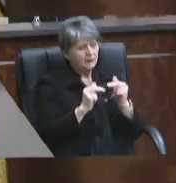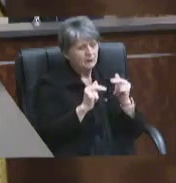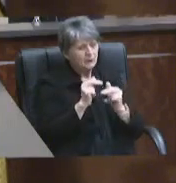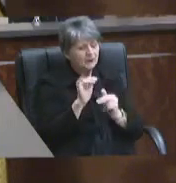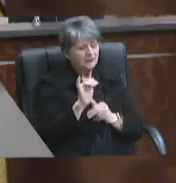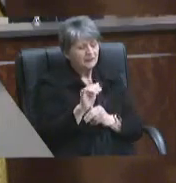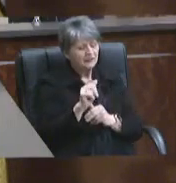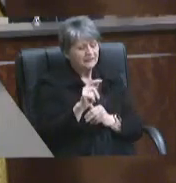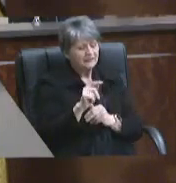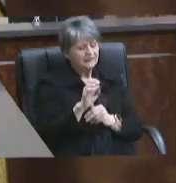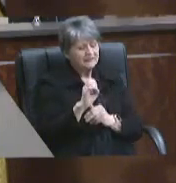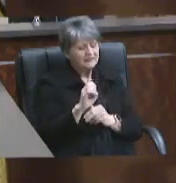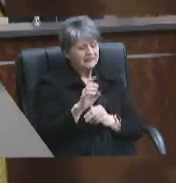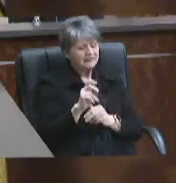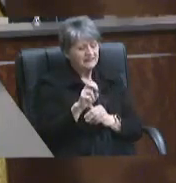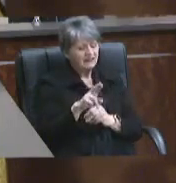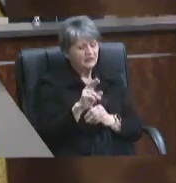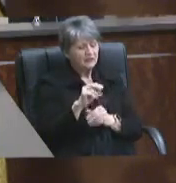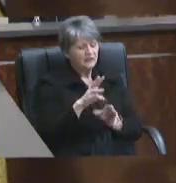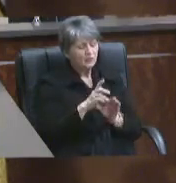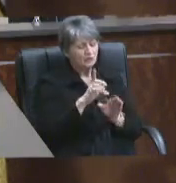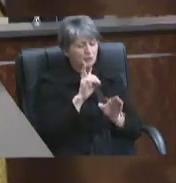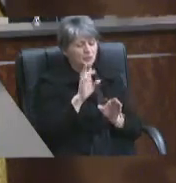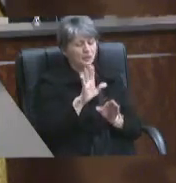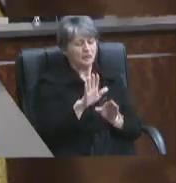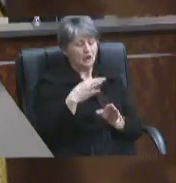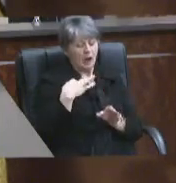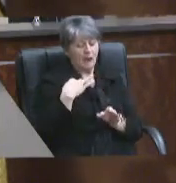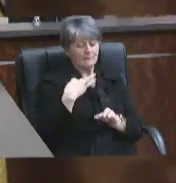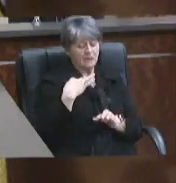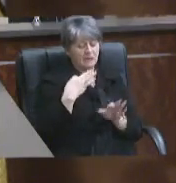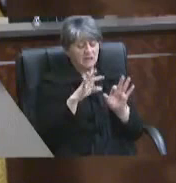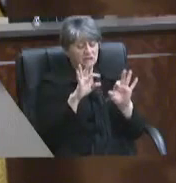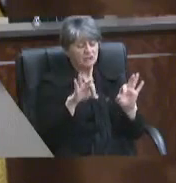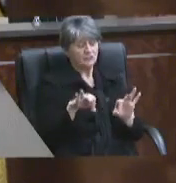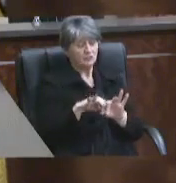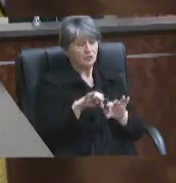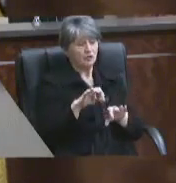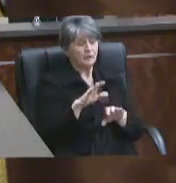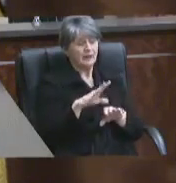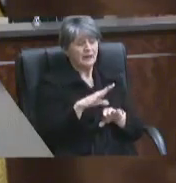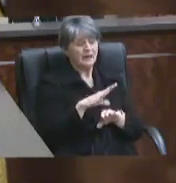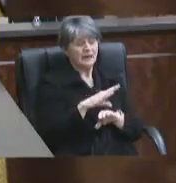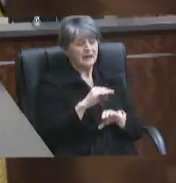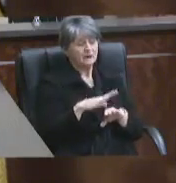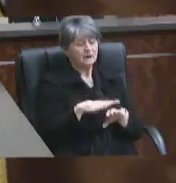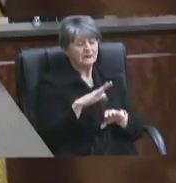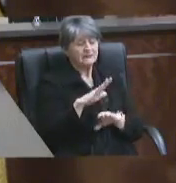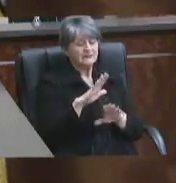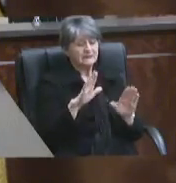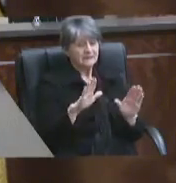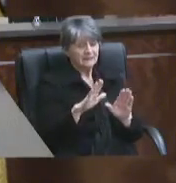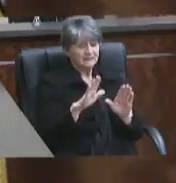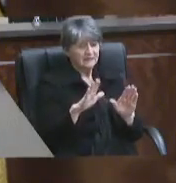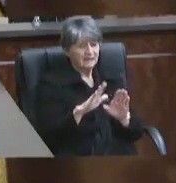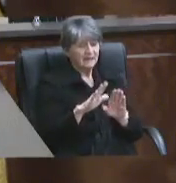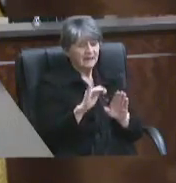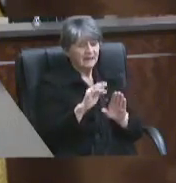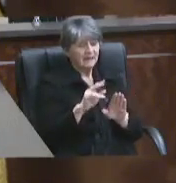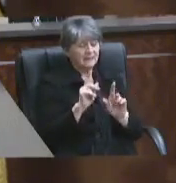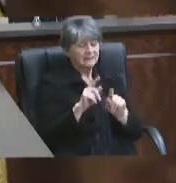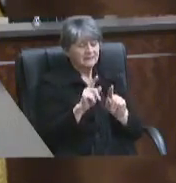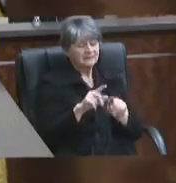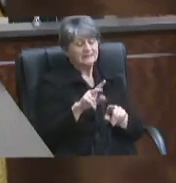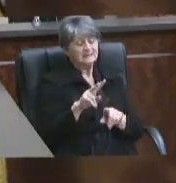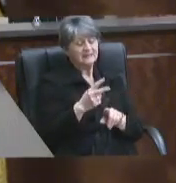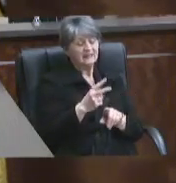withdrew their application. And then on the 27th, this past Sunday, I attended the second annual Health and